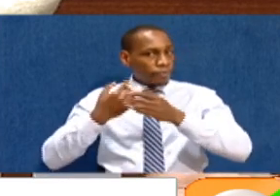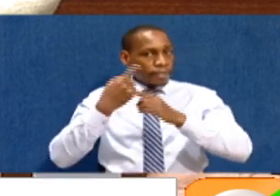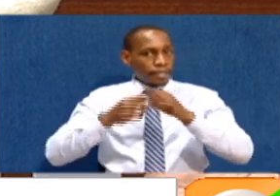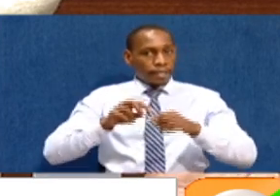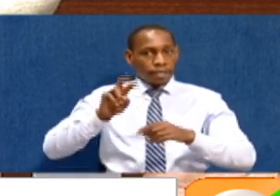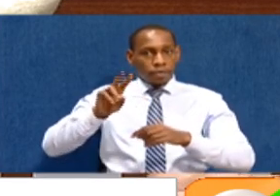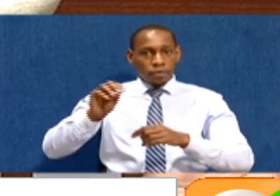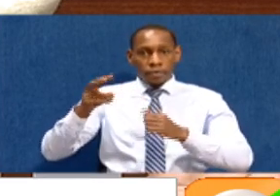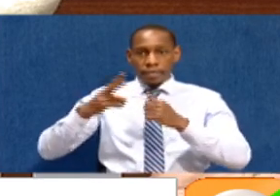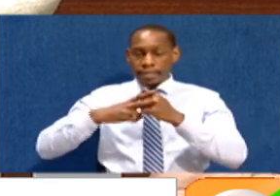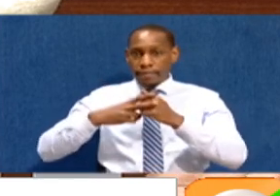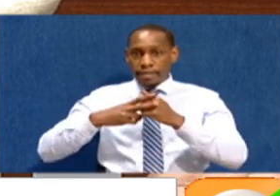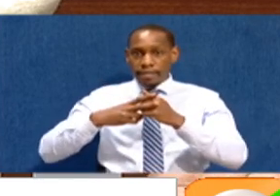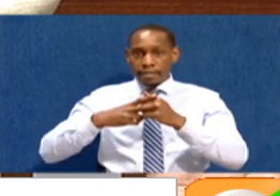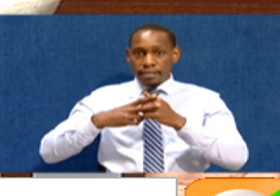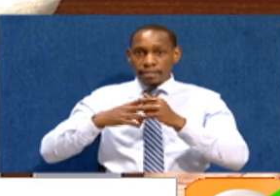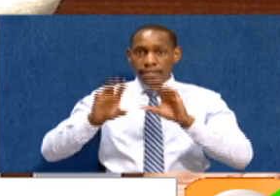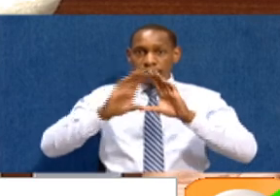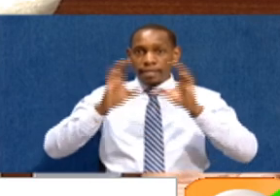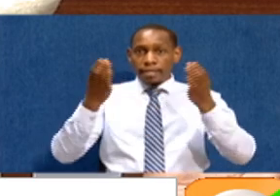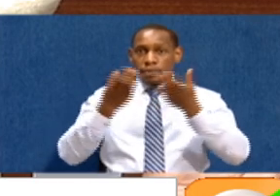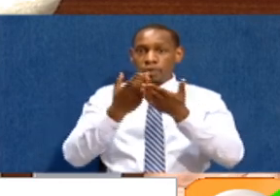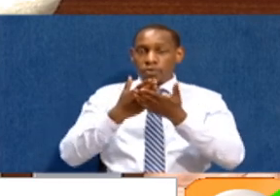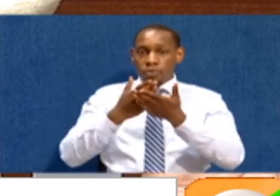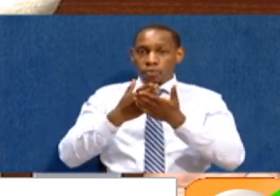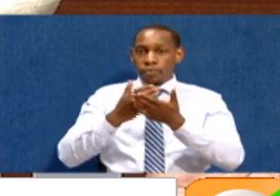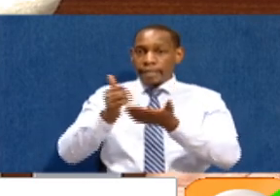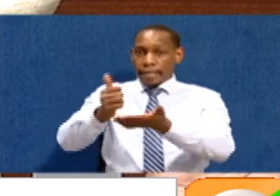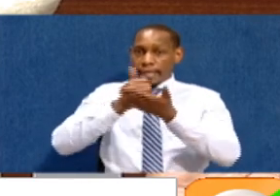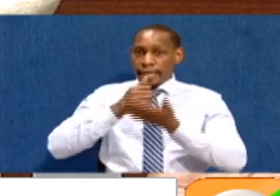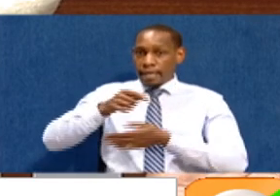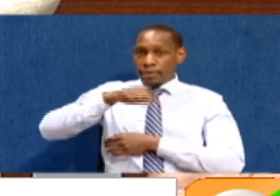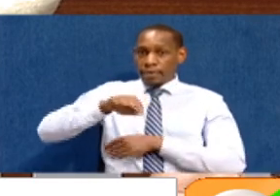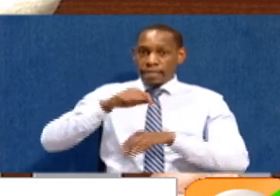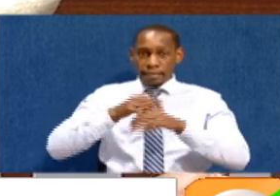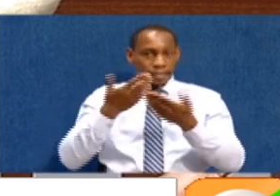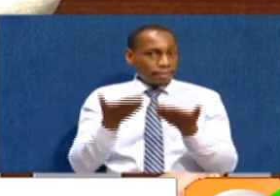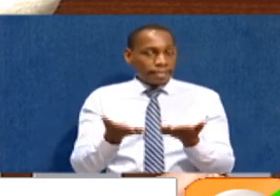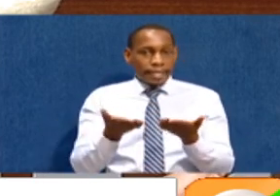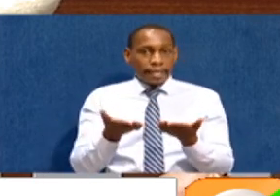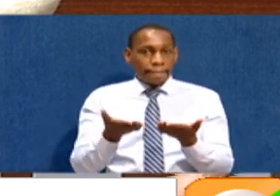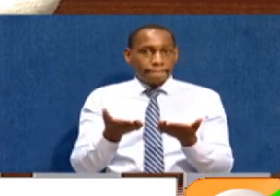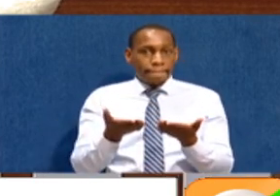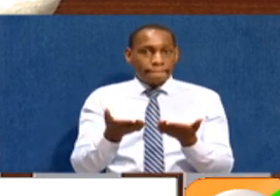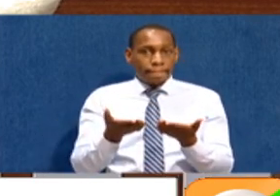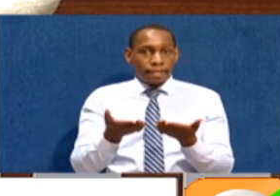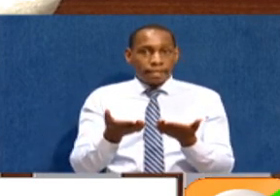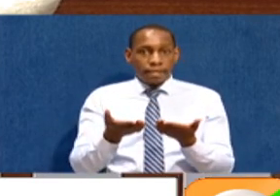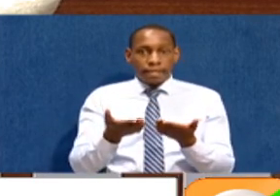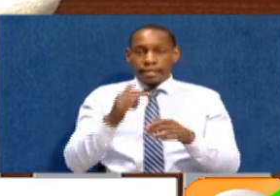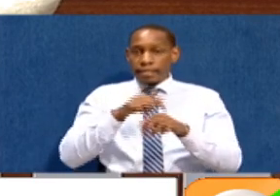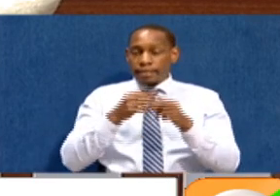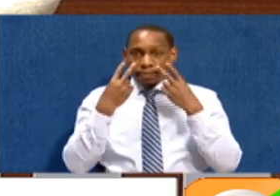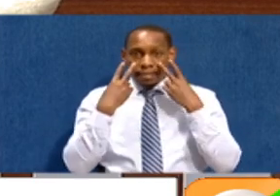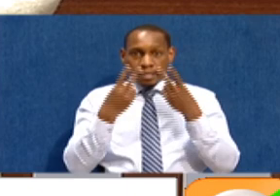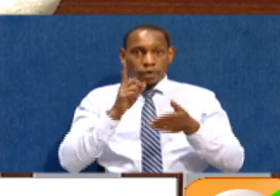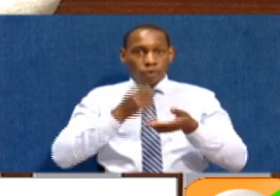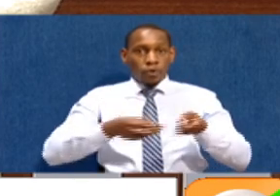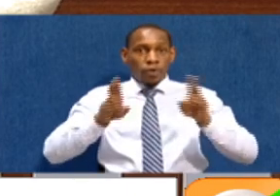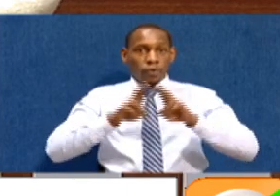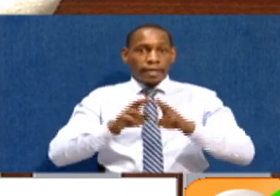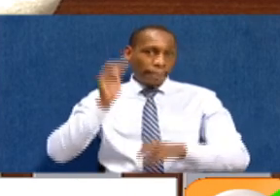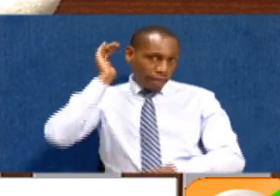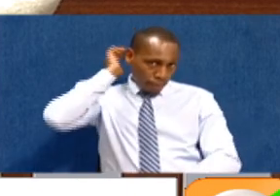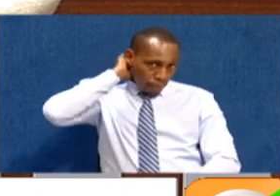2007. We stared. The world came and pulled us back. This time round, when you see what happened